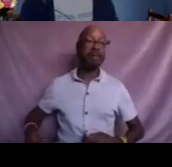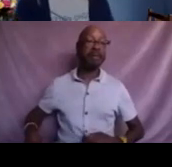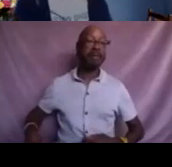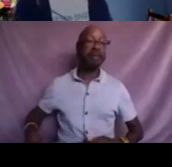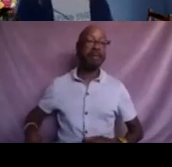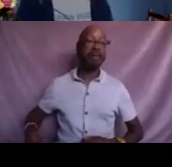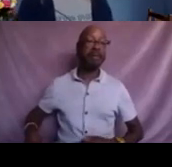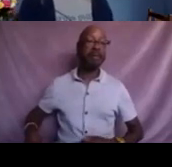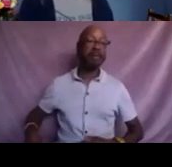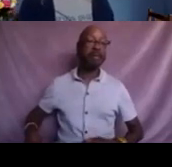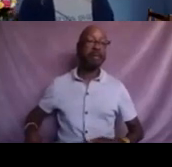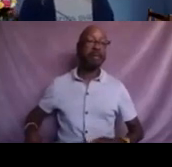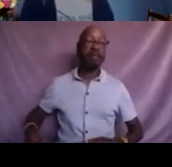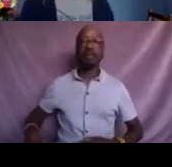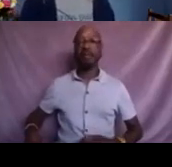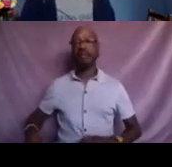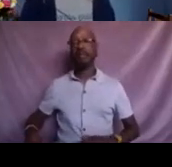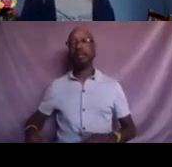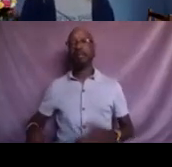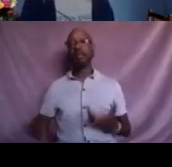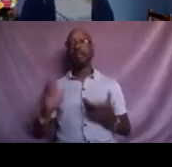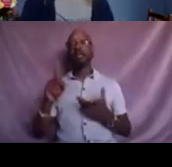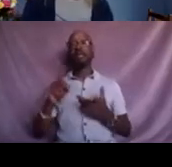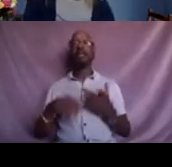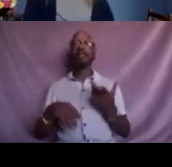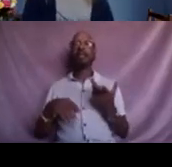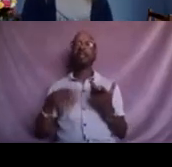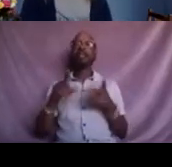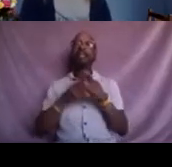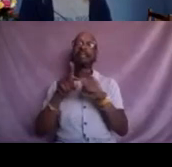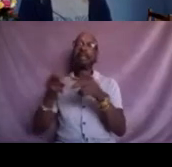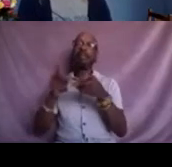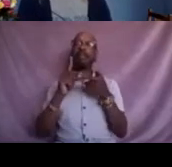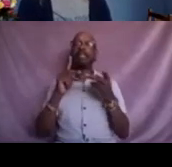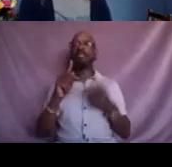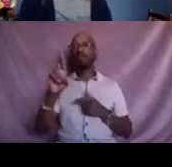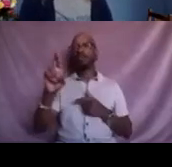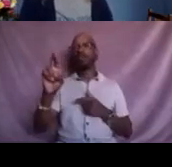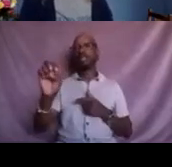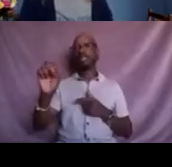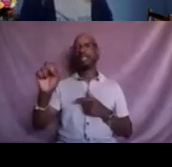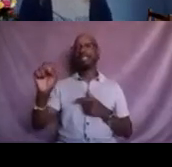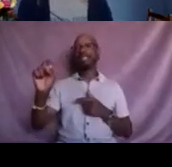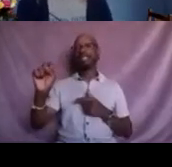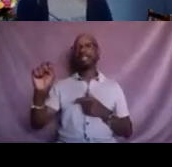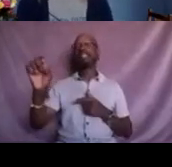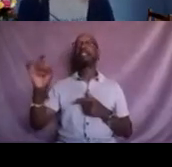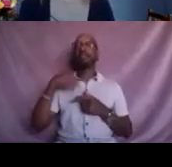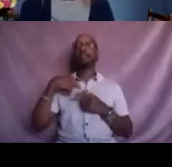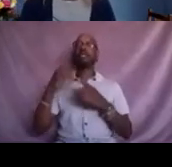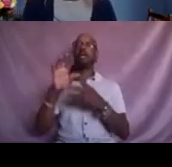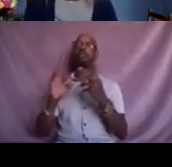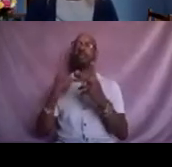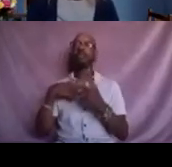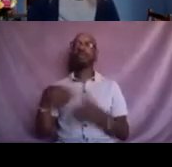And that's in that same place. When you are resetting the join code for your class, the same place where you reset it, there's an option to disable it. And that means that nobody can use that code to